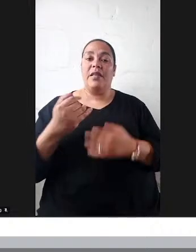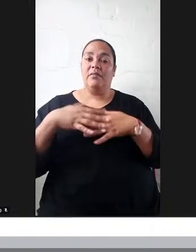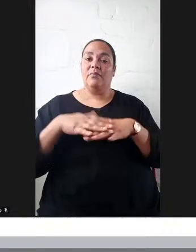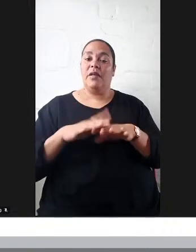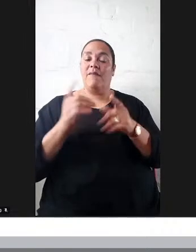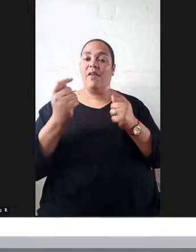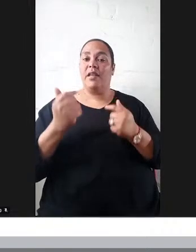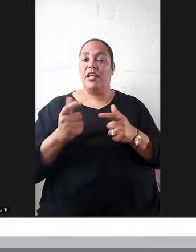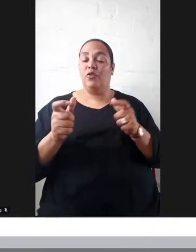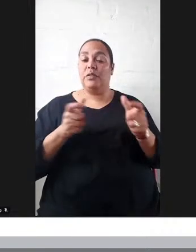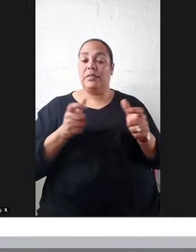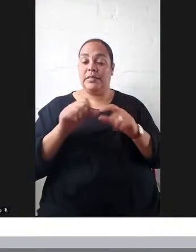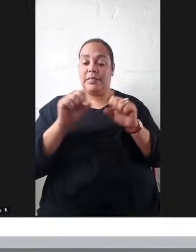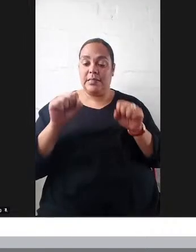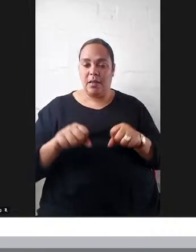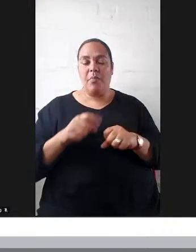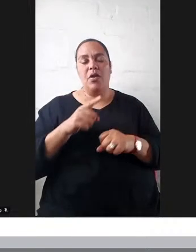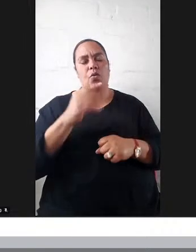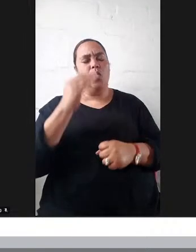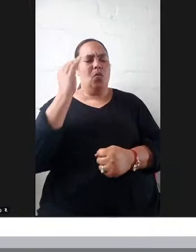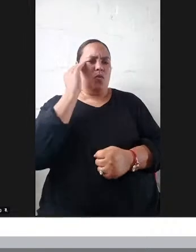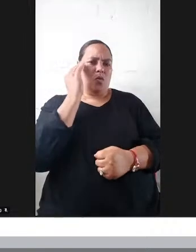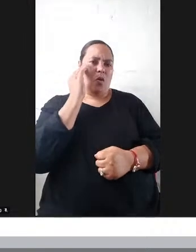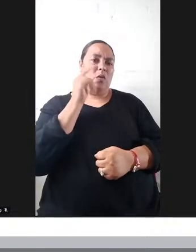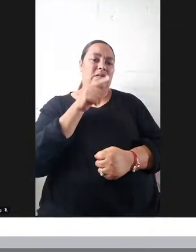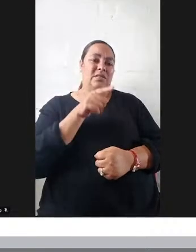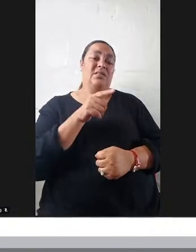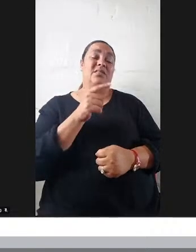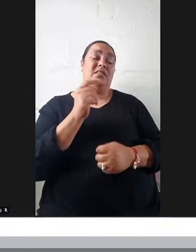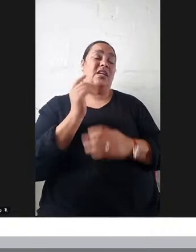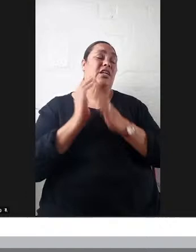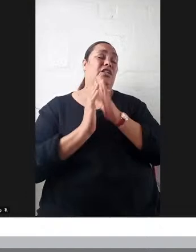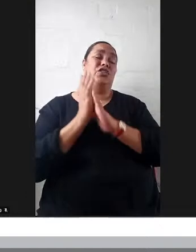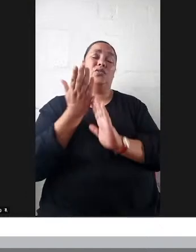System. You will know that that's got a long history.